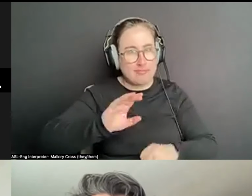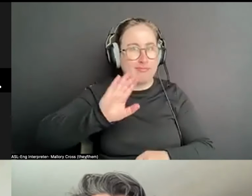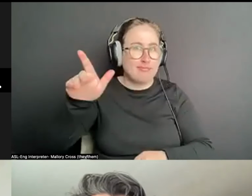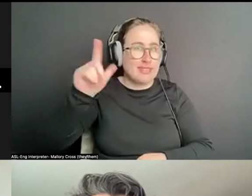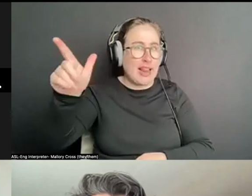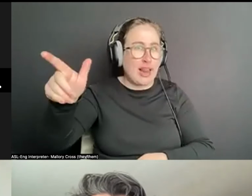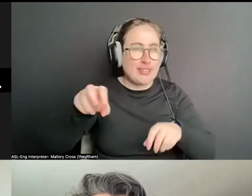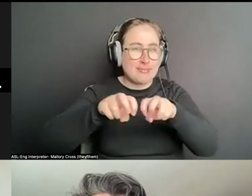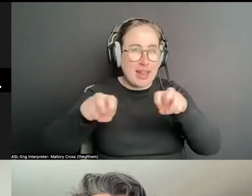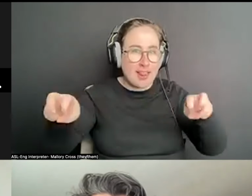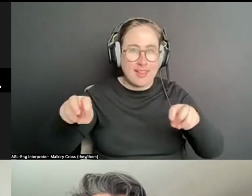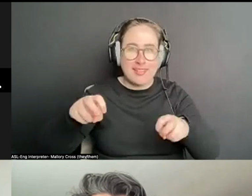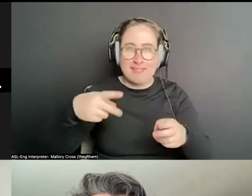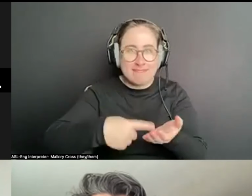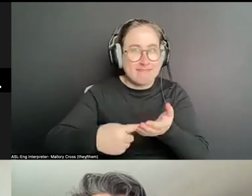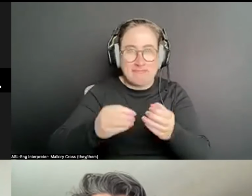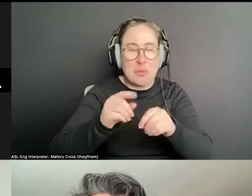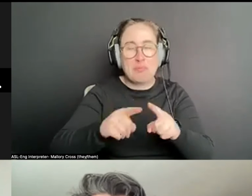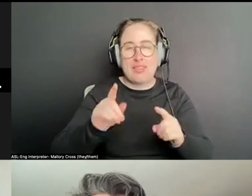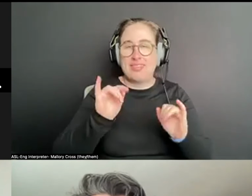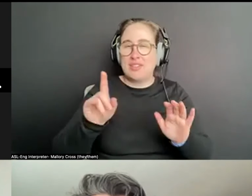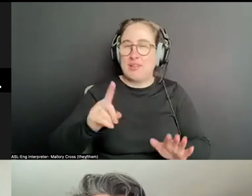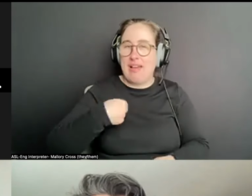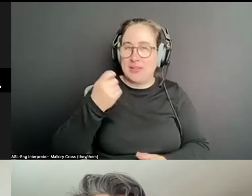there today. So,